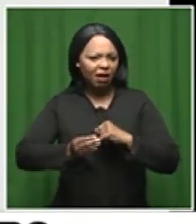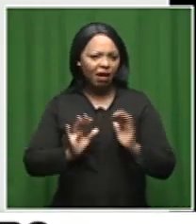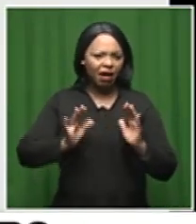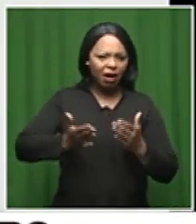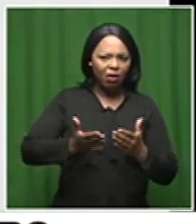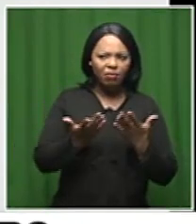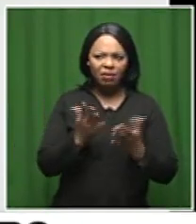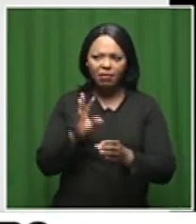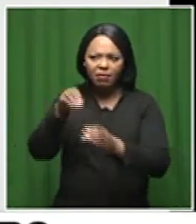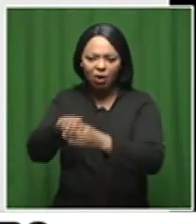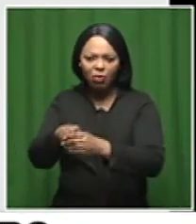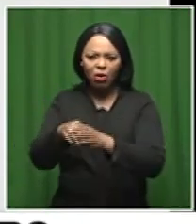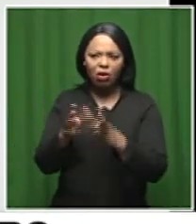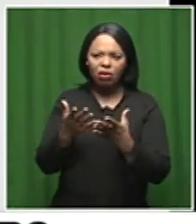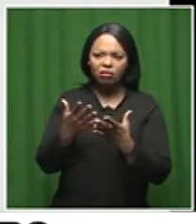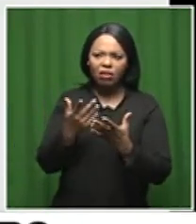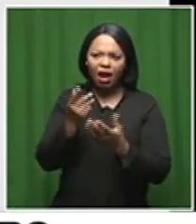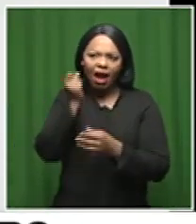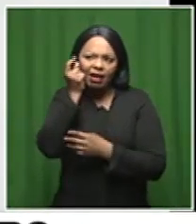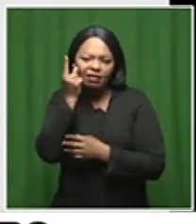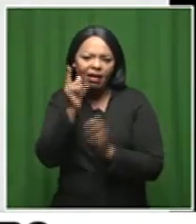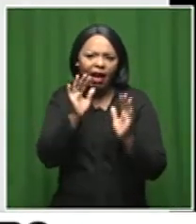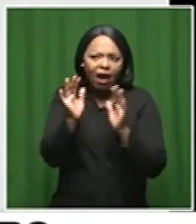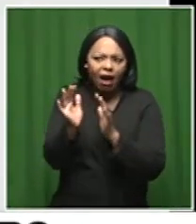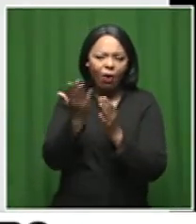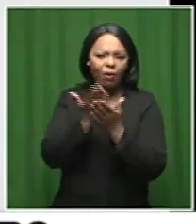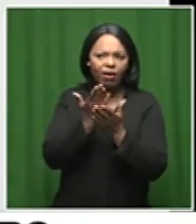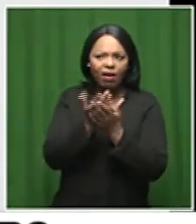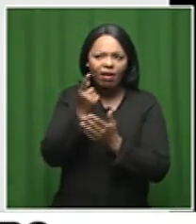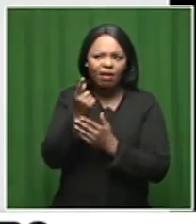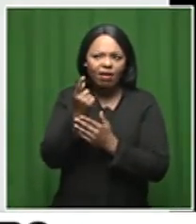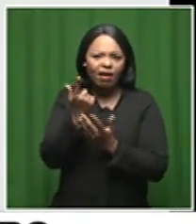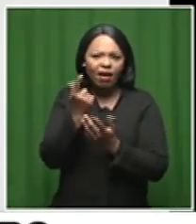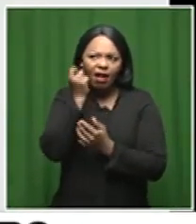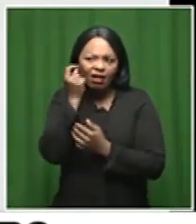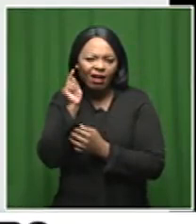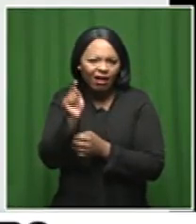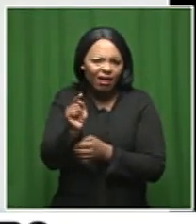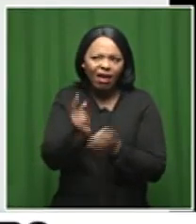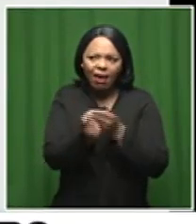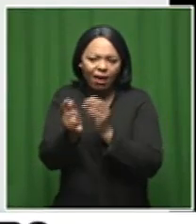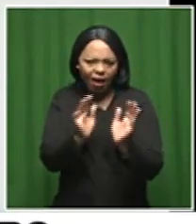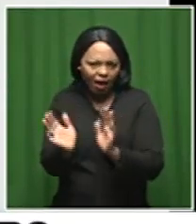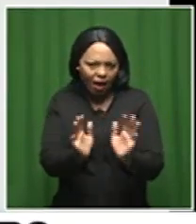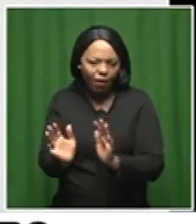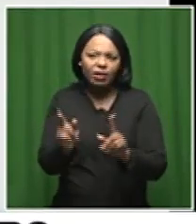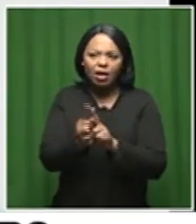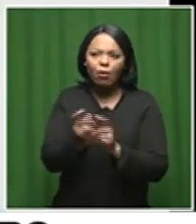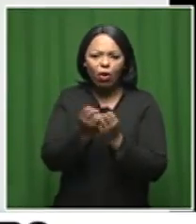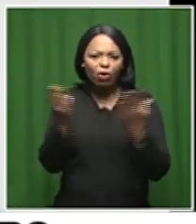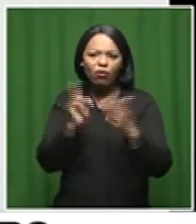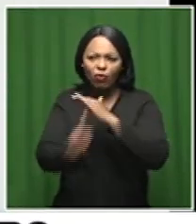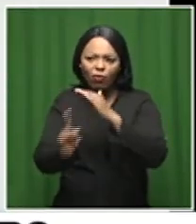grips with what's going on and a lot of hospital visits and all of that. But we're just trying to take it one day at a time. And